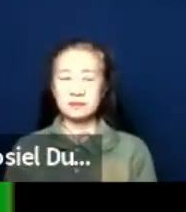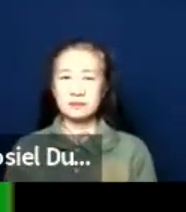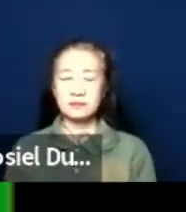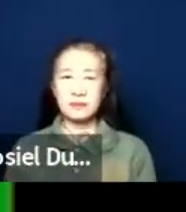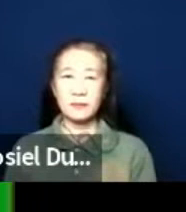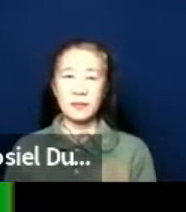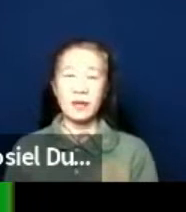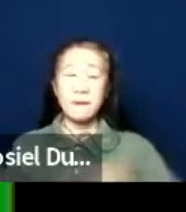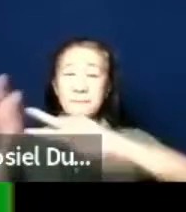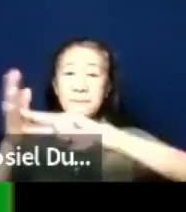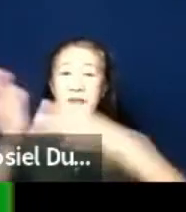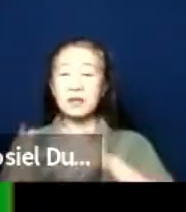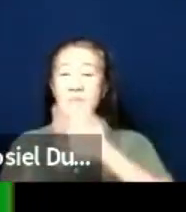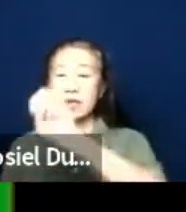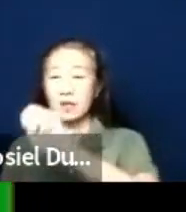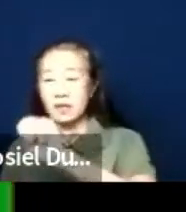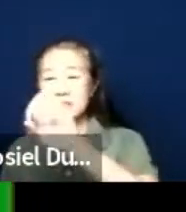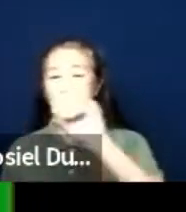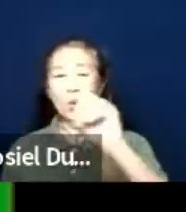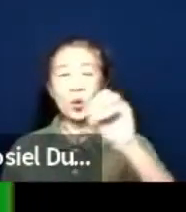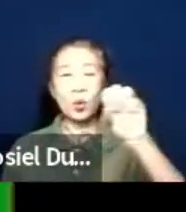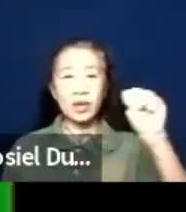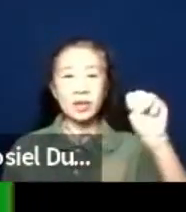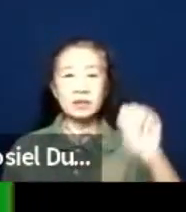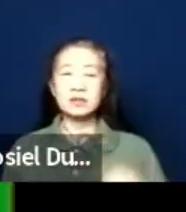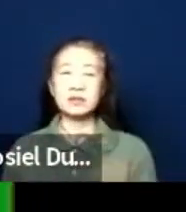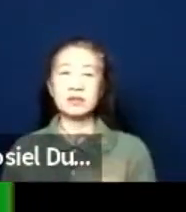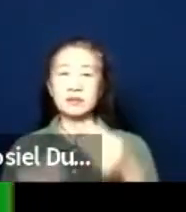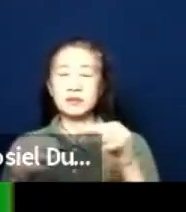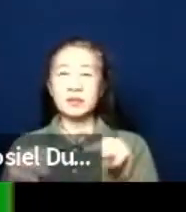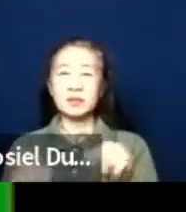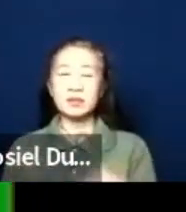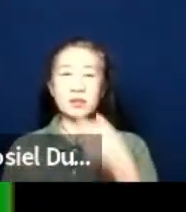I'm going to use a whistle. Okay, please bear with me. It might be loud.